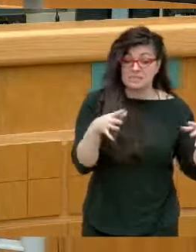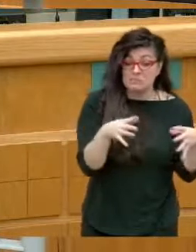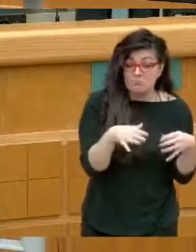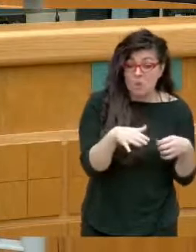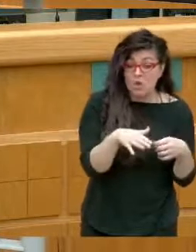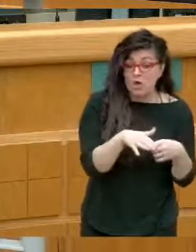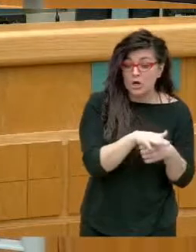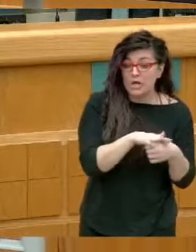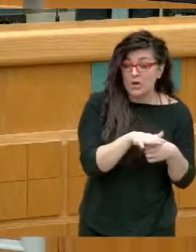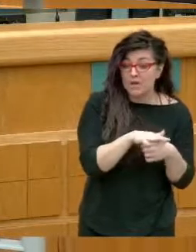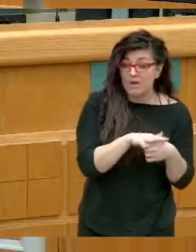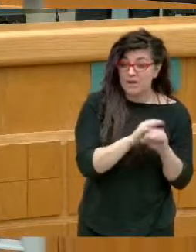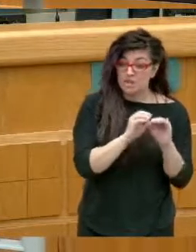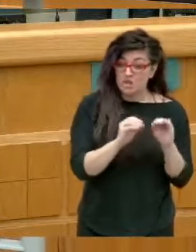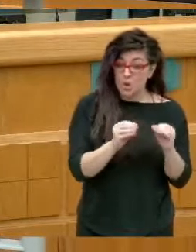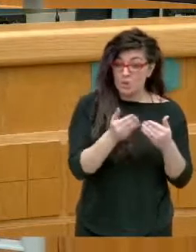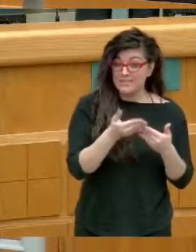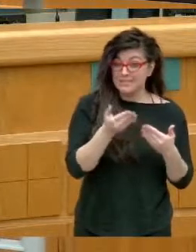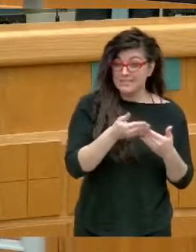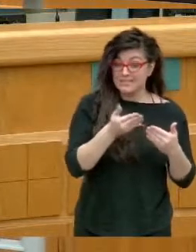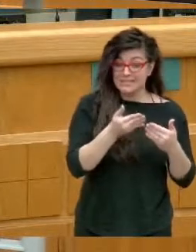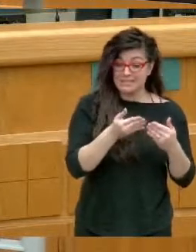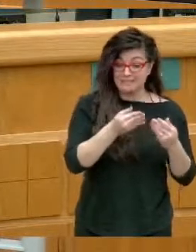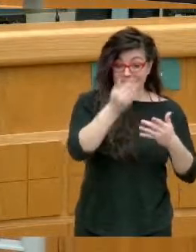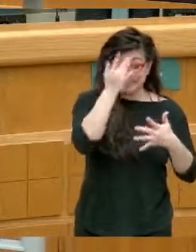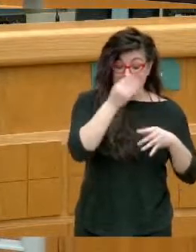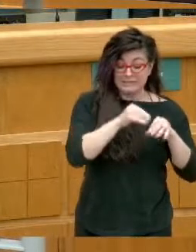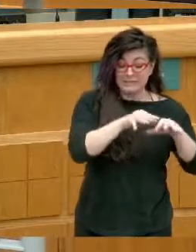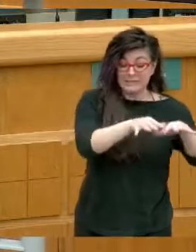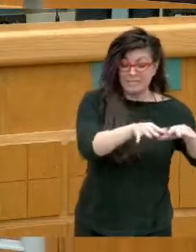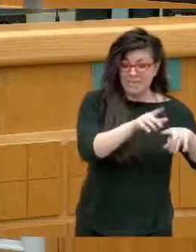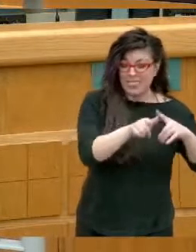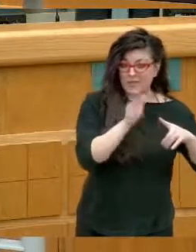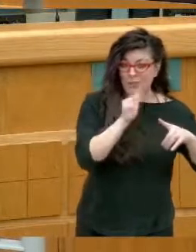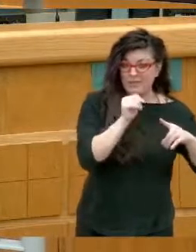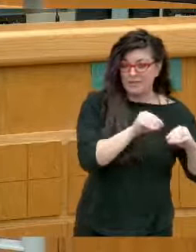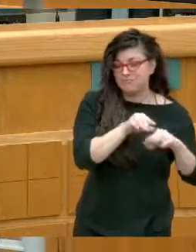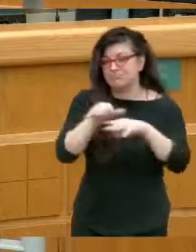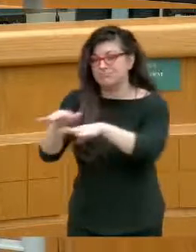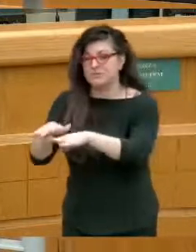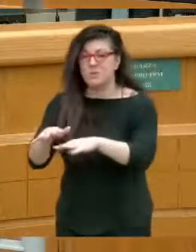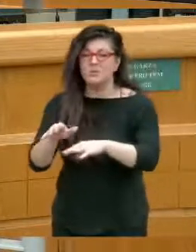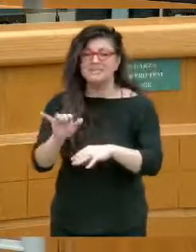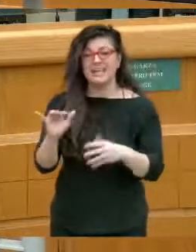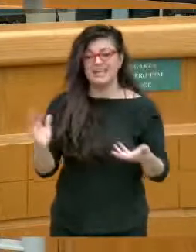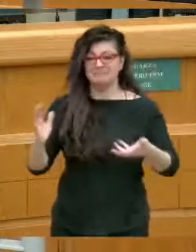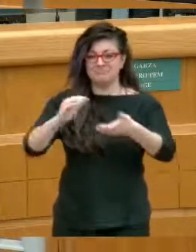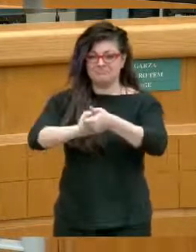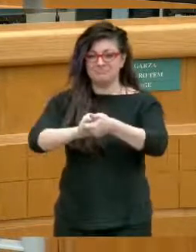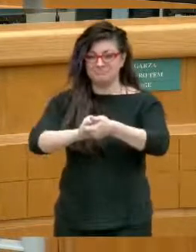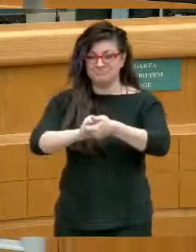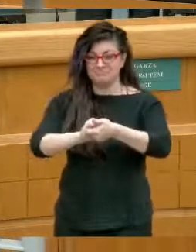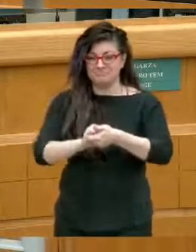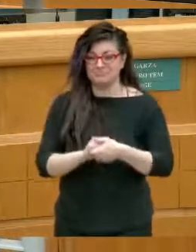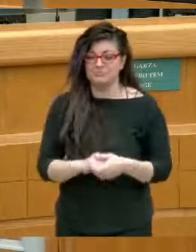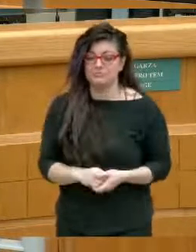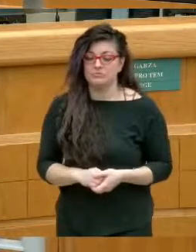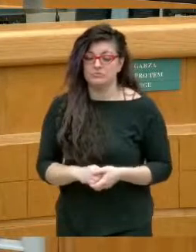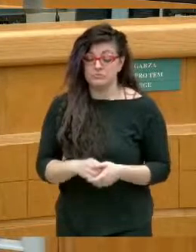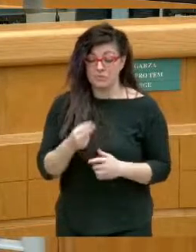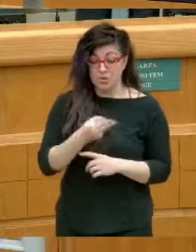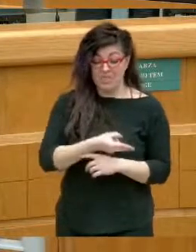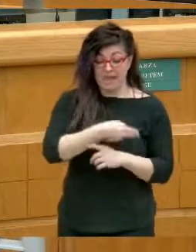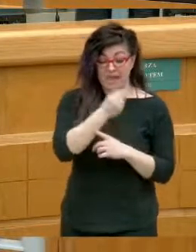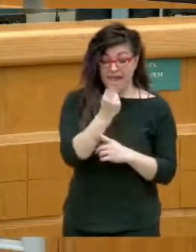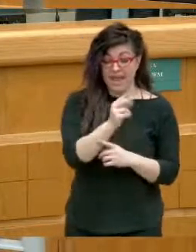area within the county, then there wouldn't be an outbreak either. So these two things have to go hand in hand. So this higher transmission rate within